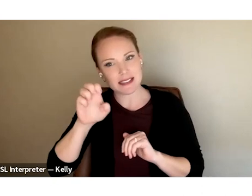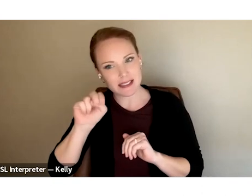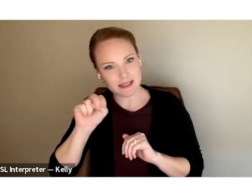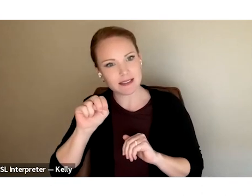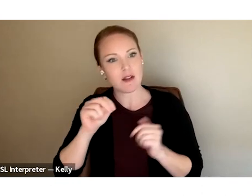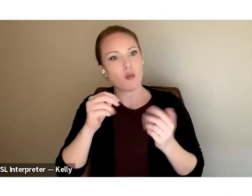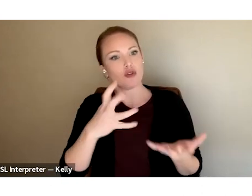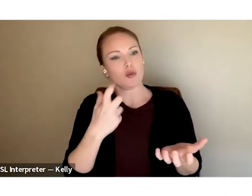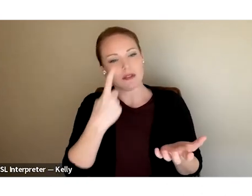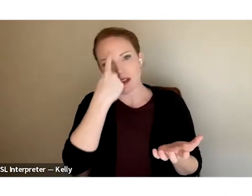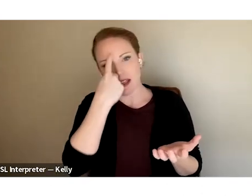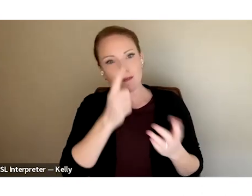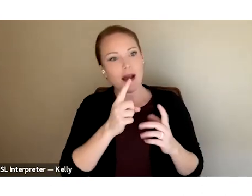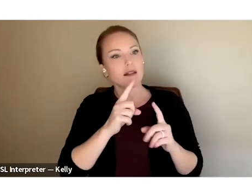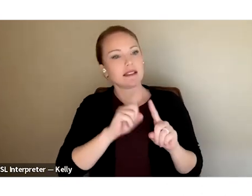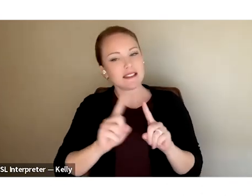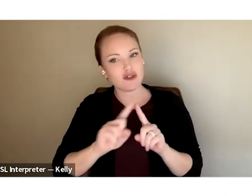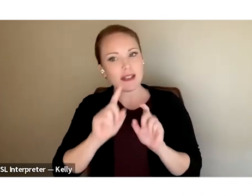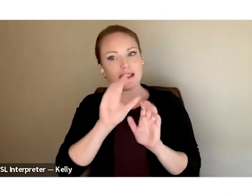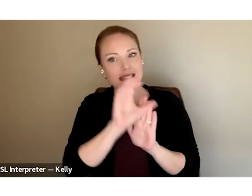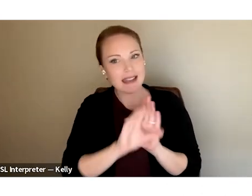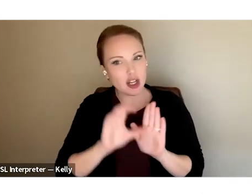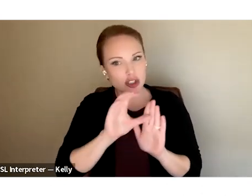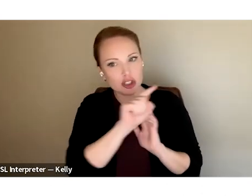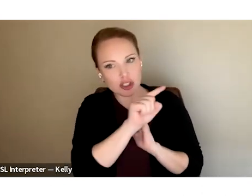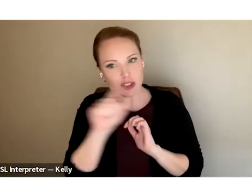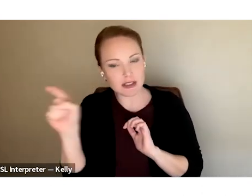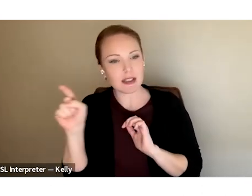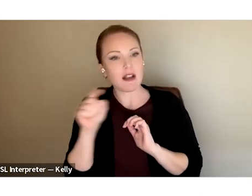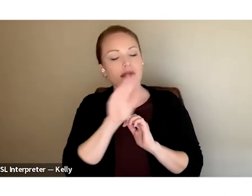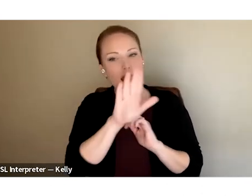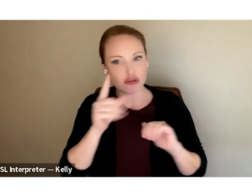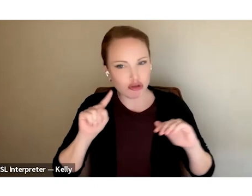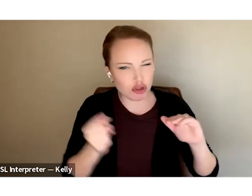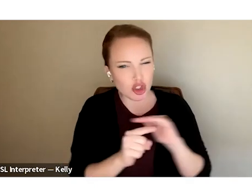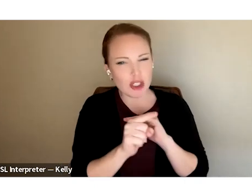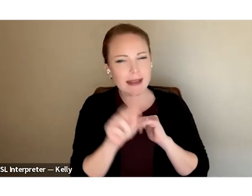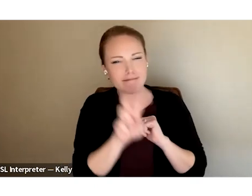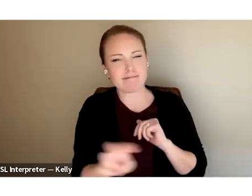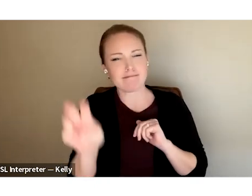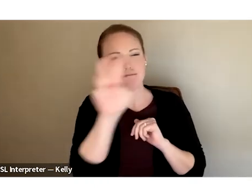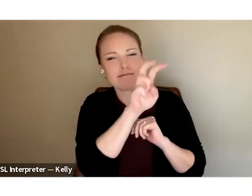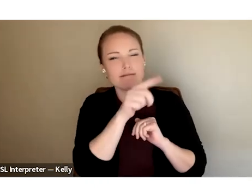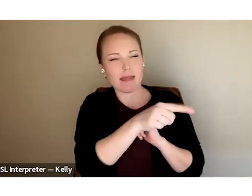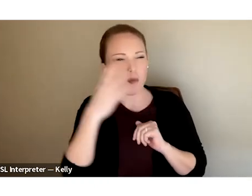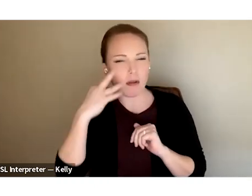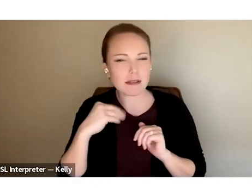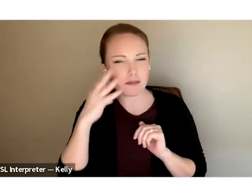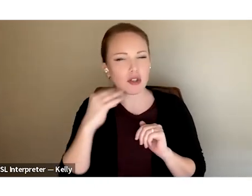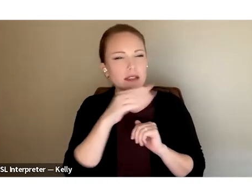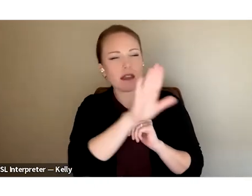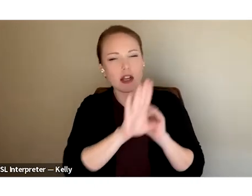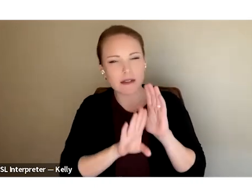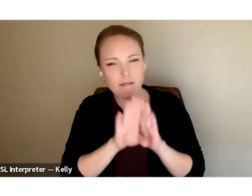that characters will embark on, the development and journey of them and